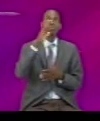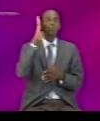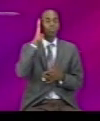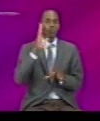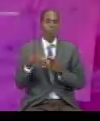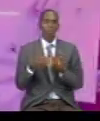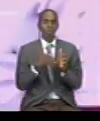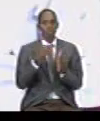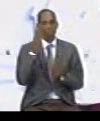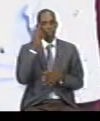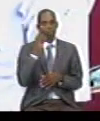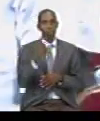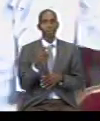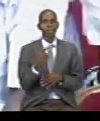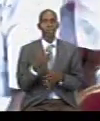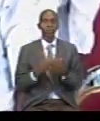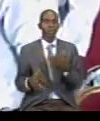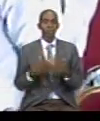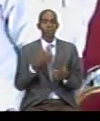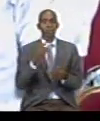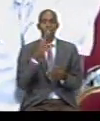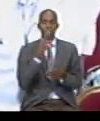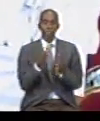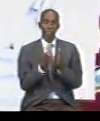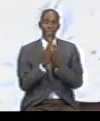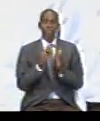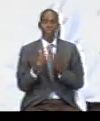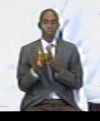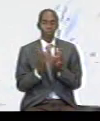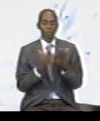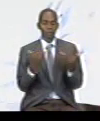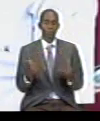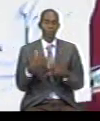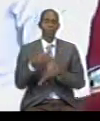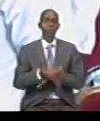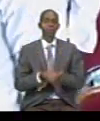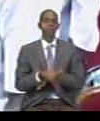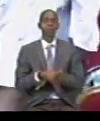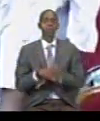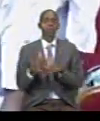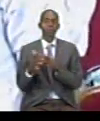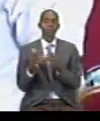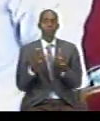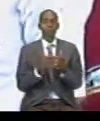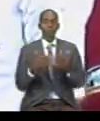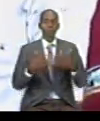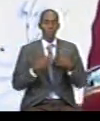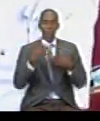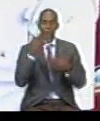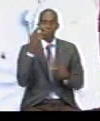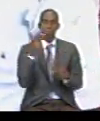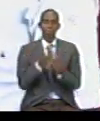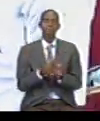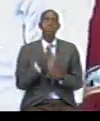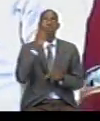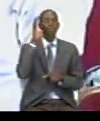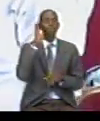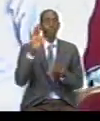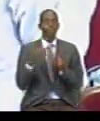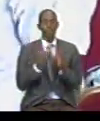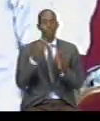it. And whatsoever you are asking Jesus tonight, Jesus has promised he will do it for